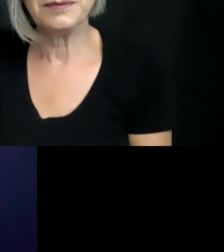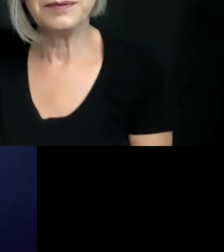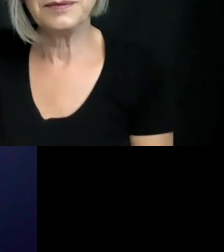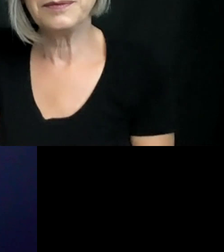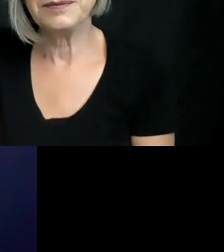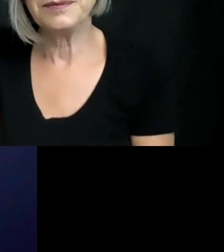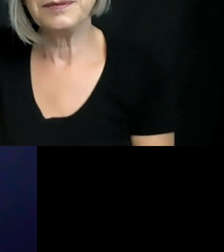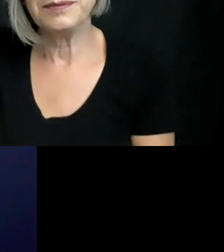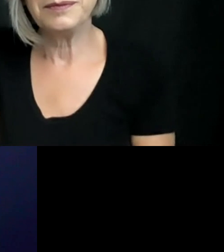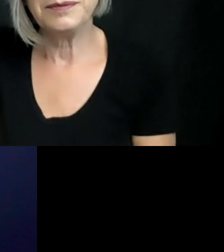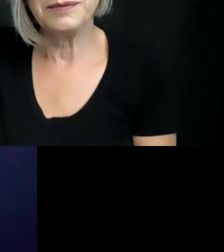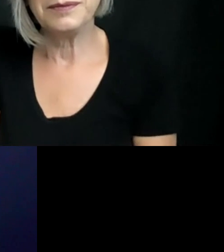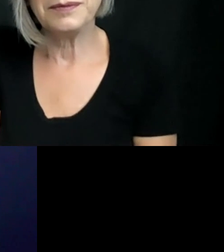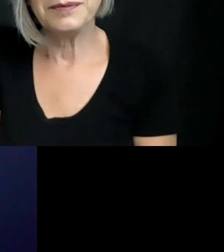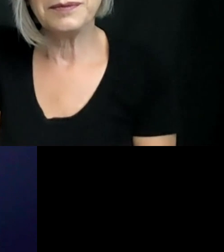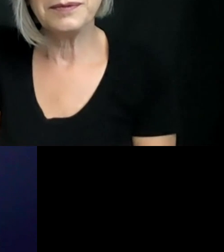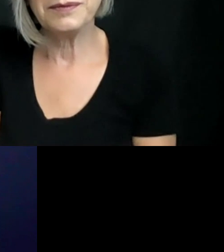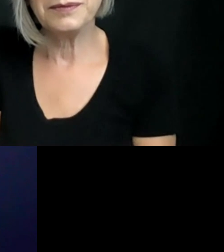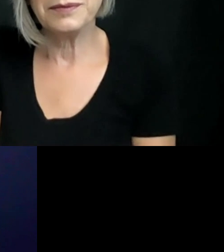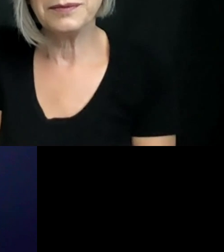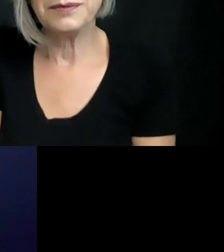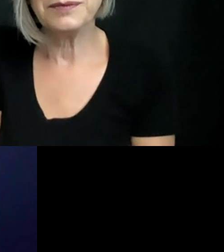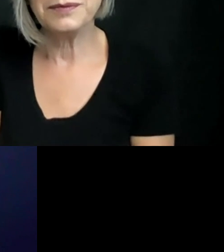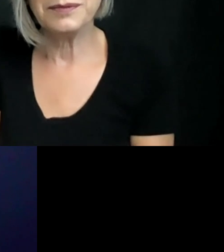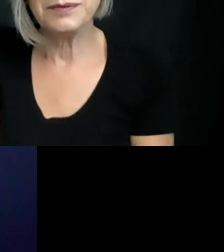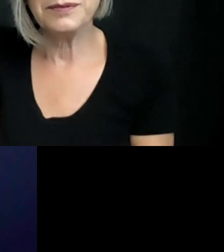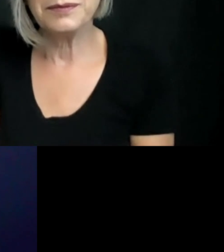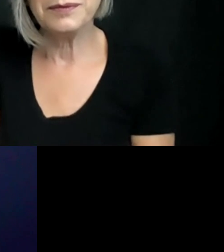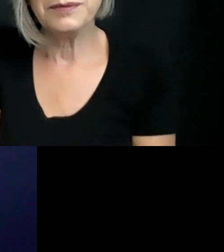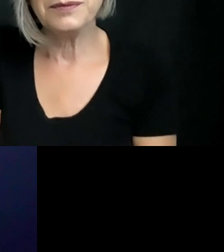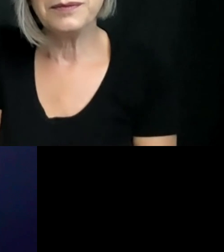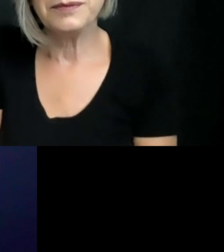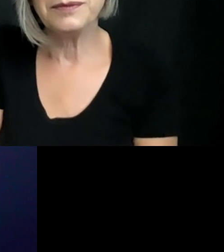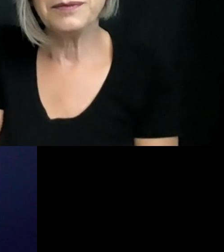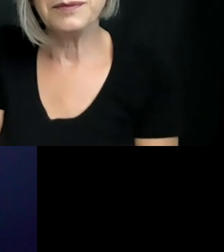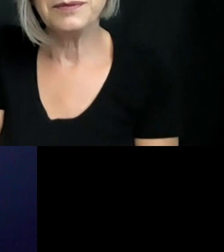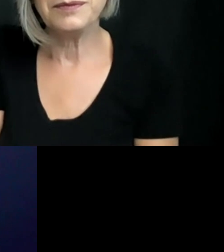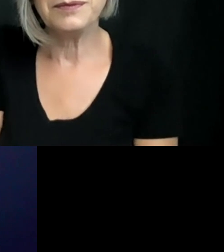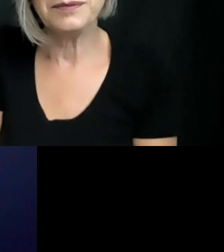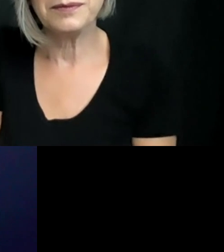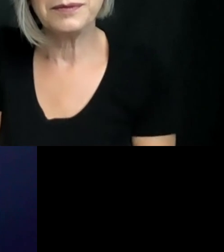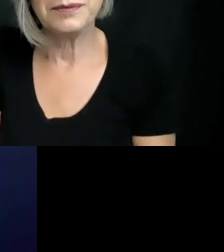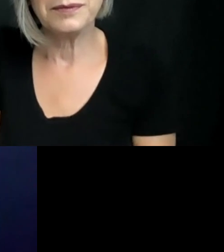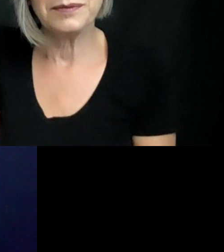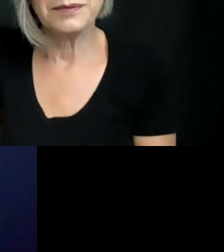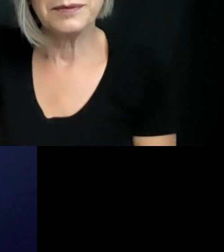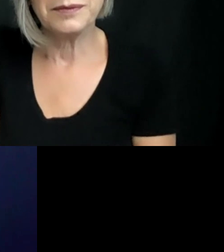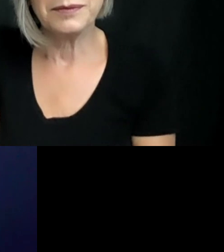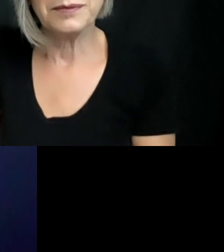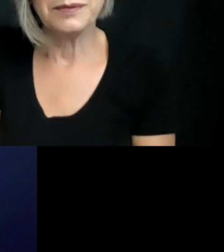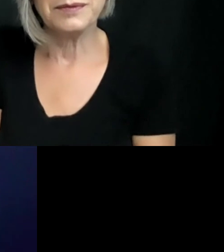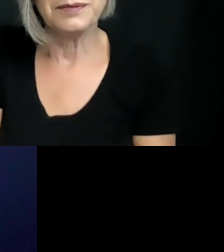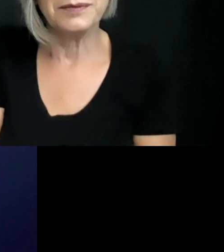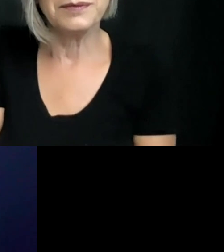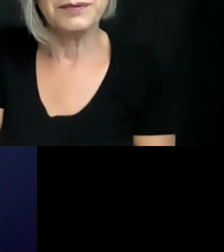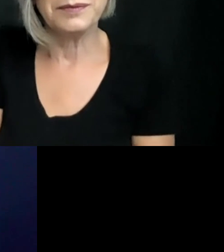one person. I'm trying to think, you would decide which their preference would be. That way you can go ahead and you can